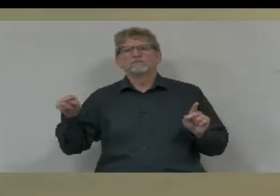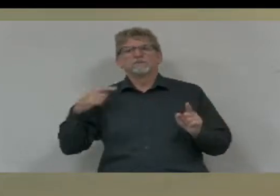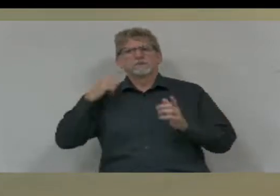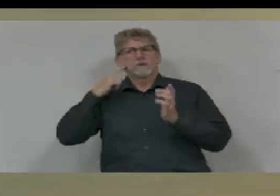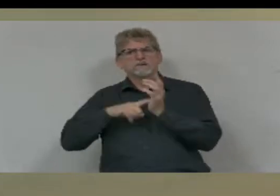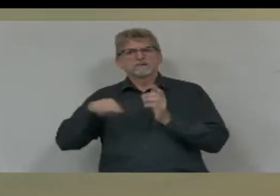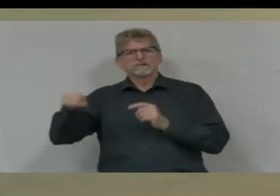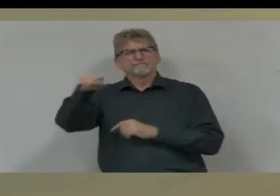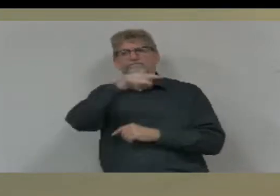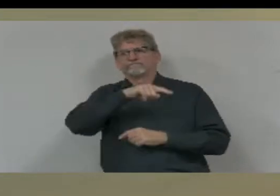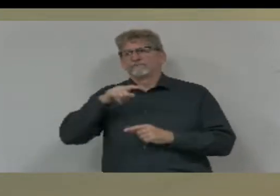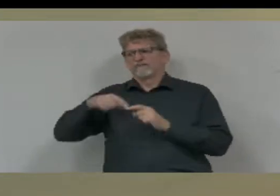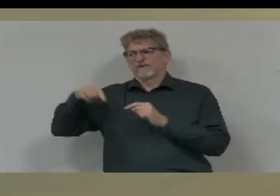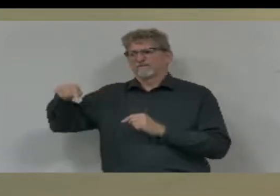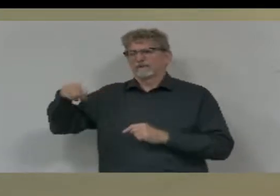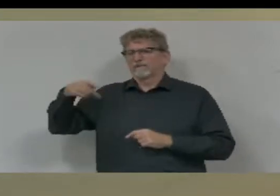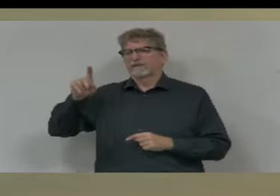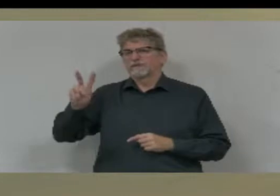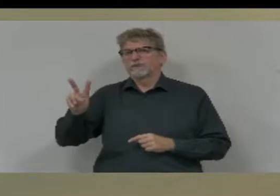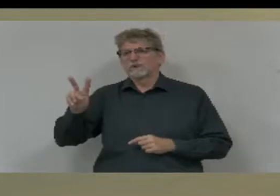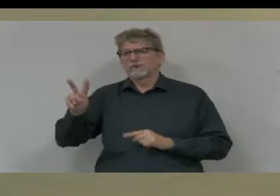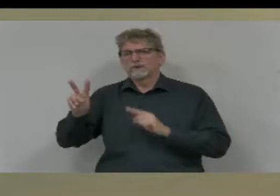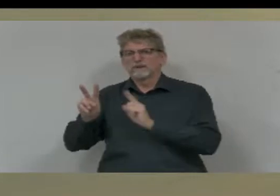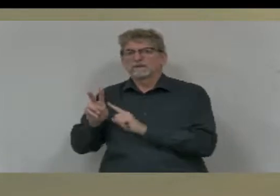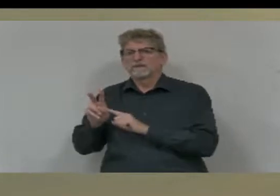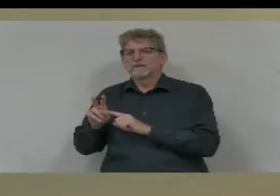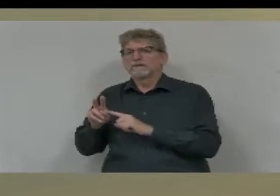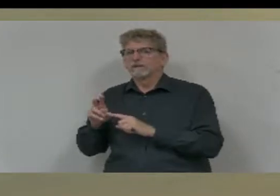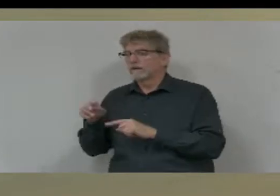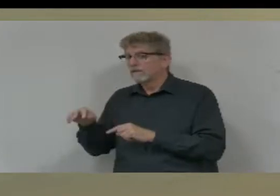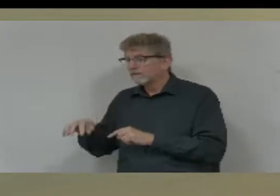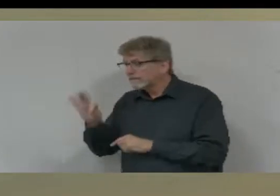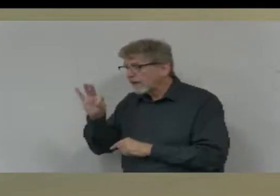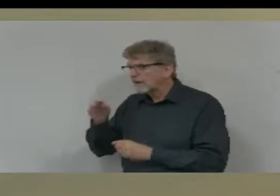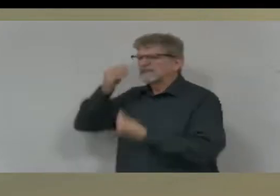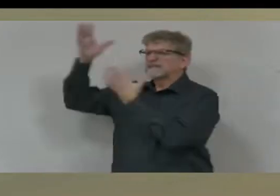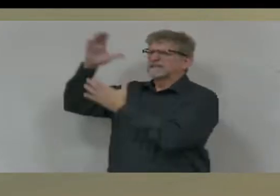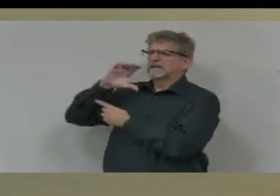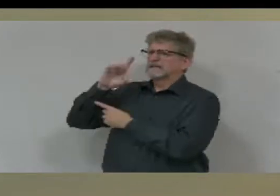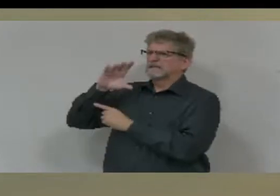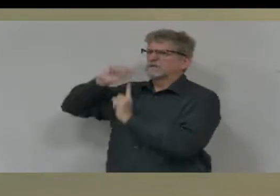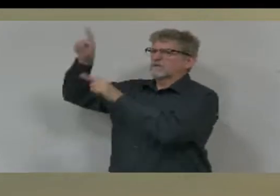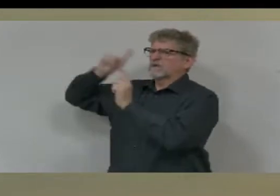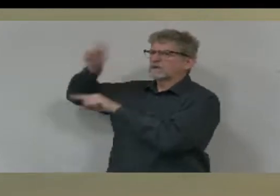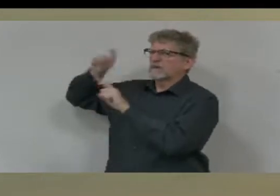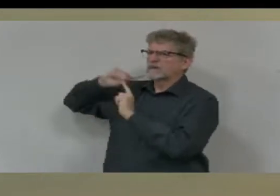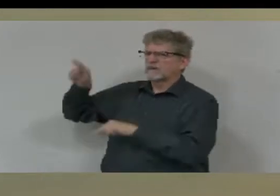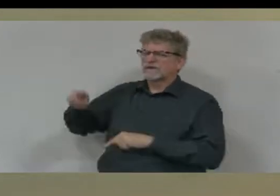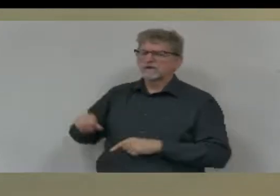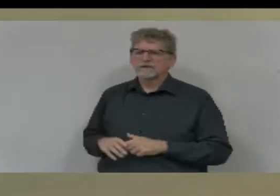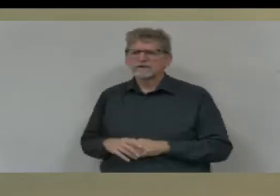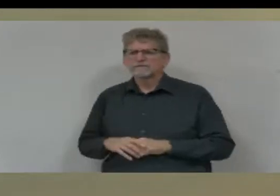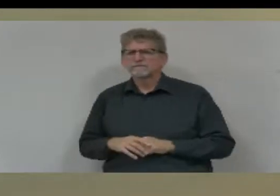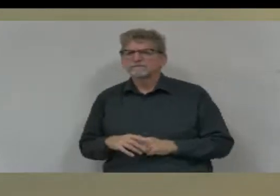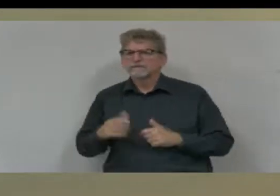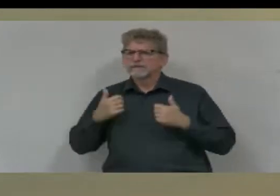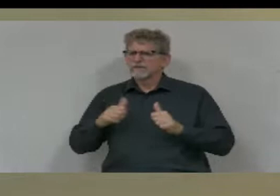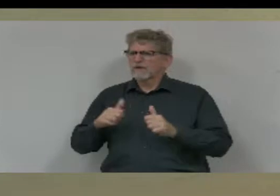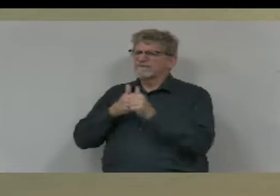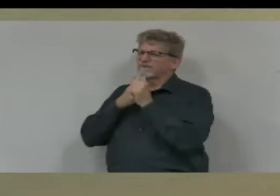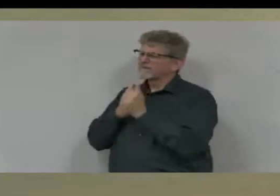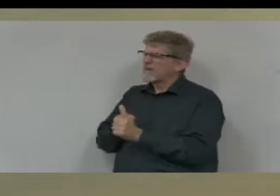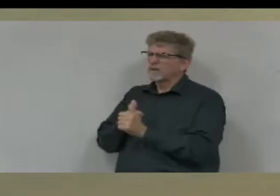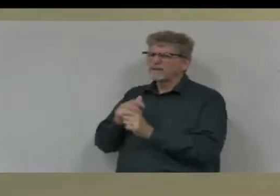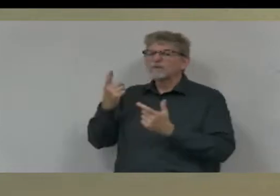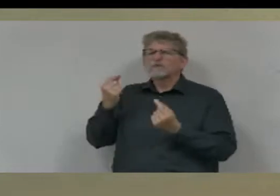CDC. Mm-hmm. So we kind of have this really close relationship and communication to make sure we're following the best guidance that's out there for these particular types